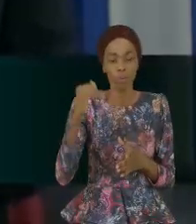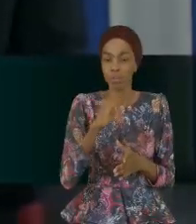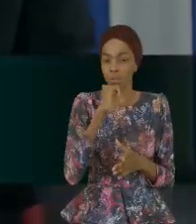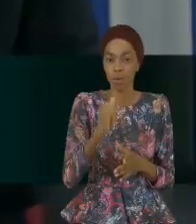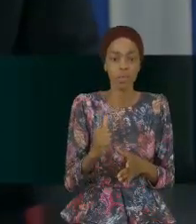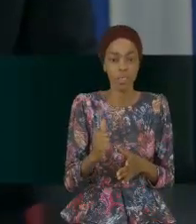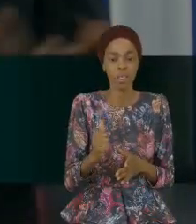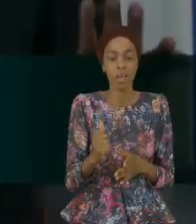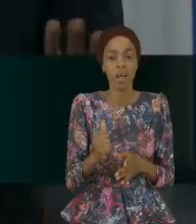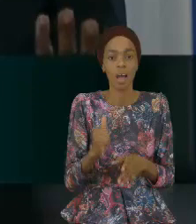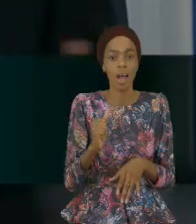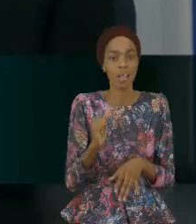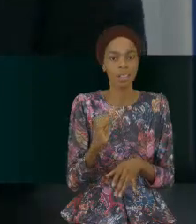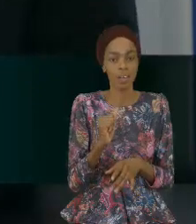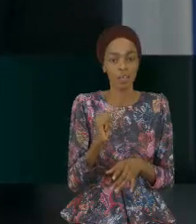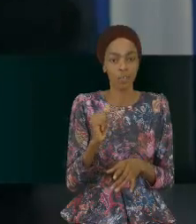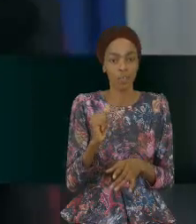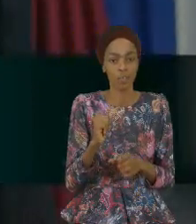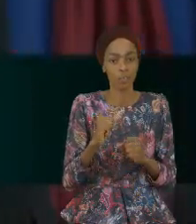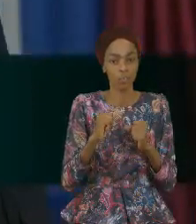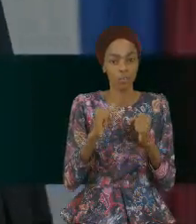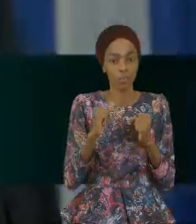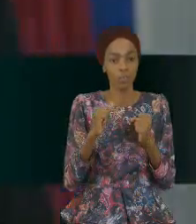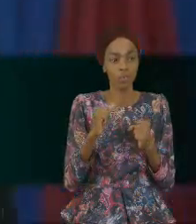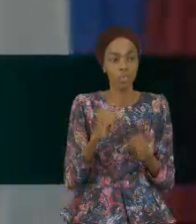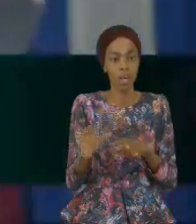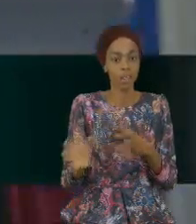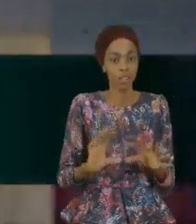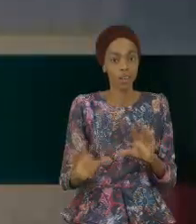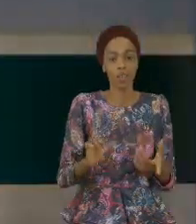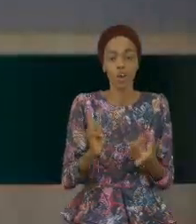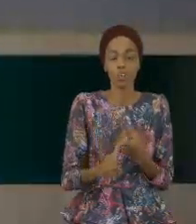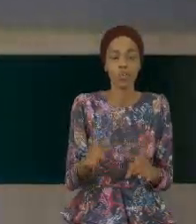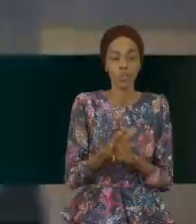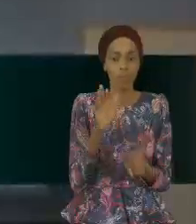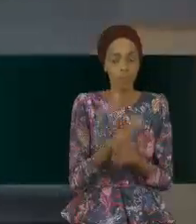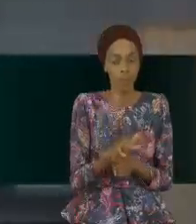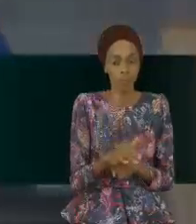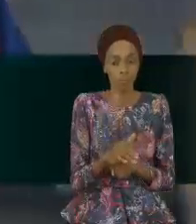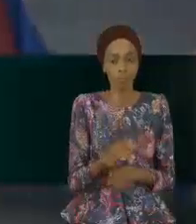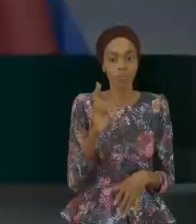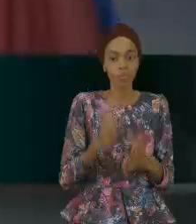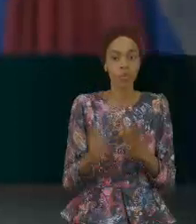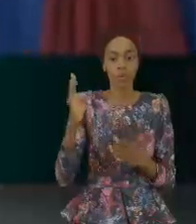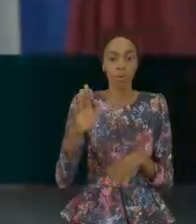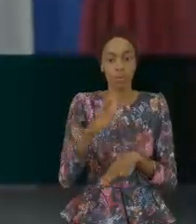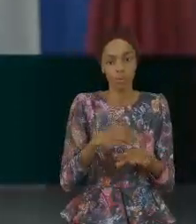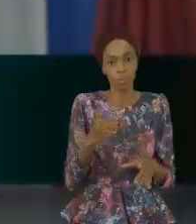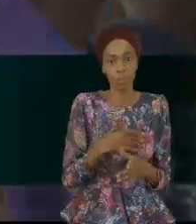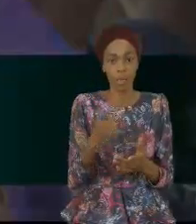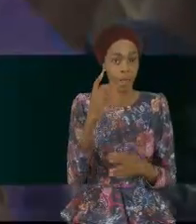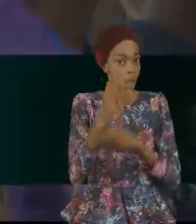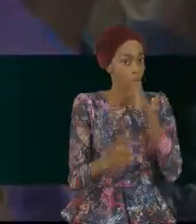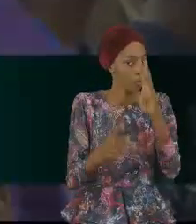Lord has called him to. And the people of the world will say, a fool at 40, tell me what they